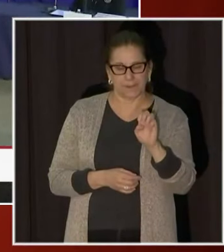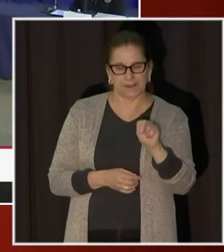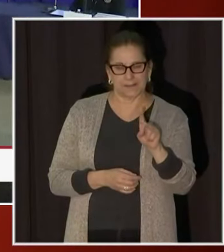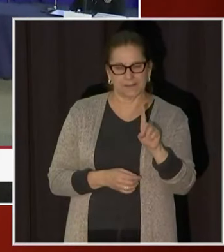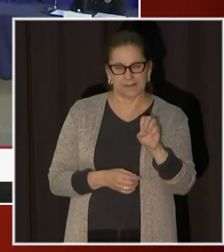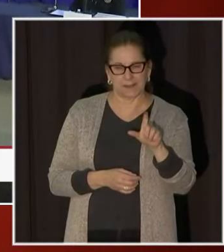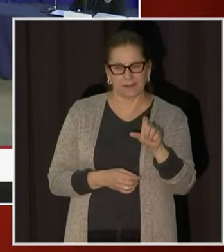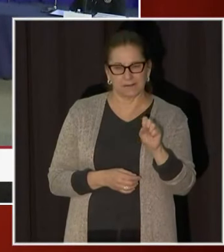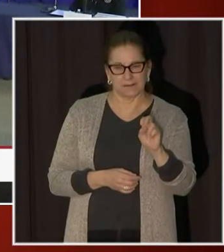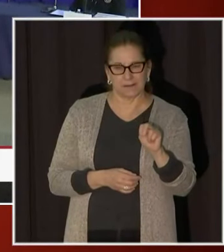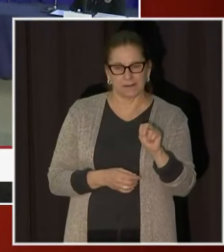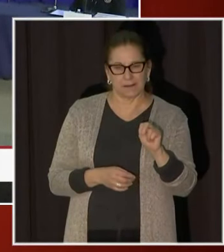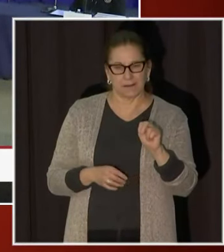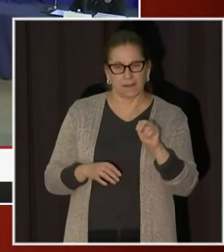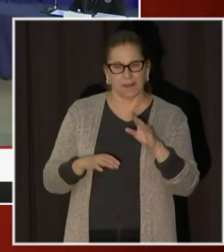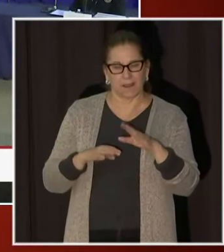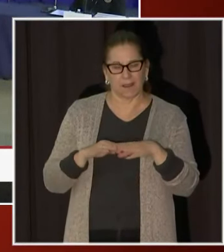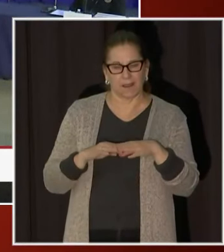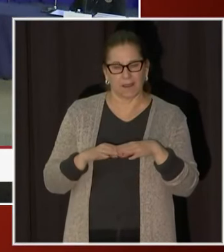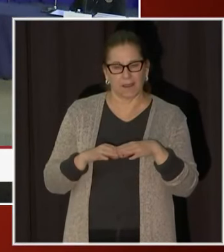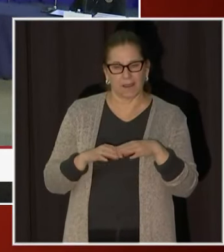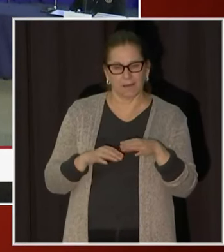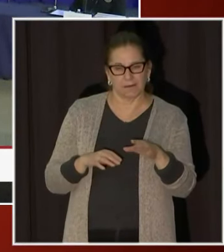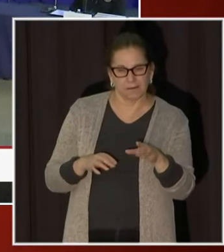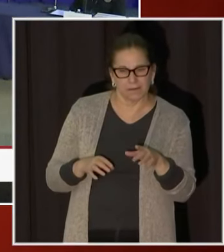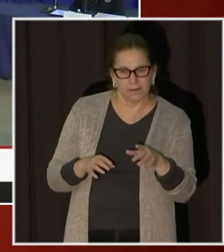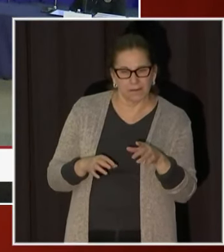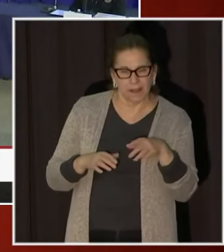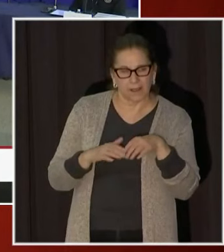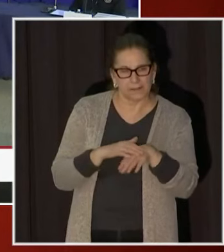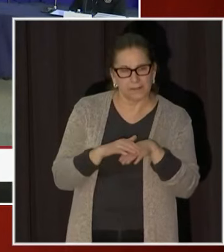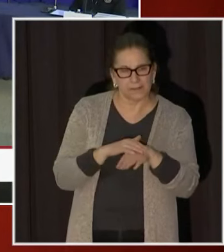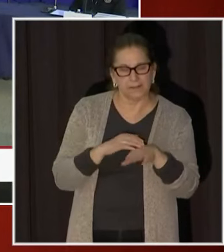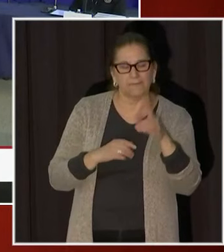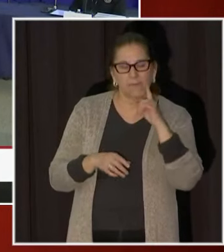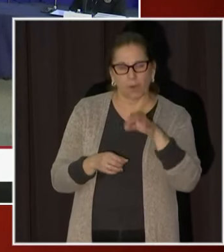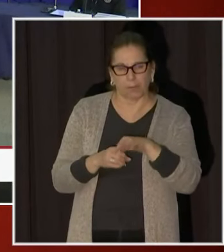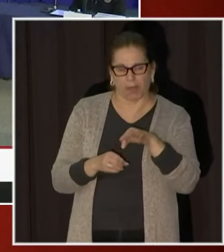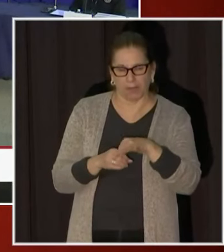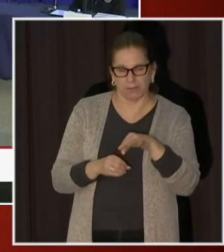for tomorrow's council hearing. Mr. Mendelson? Yes, Dorothy.